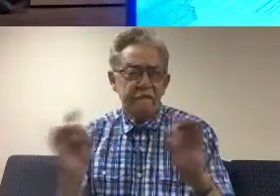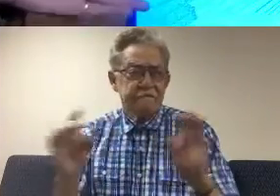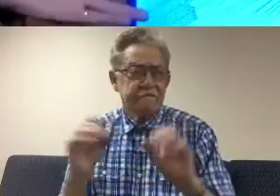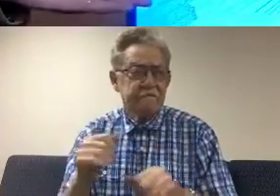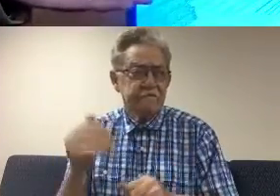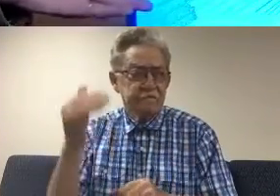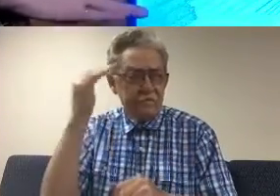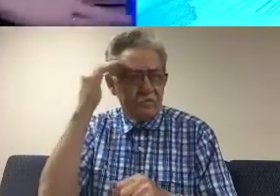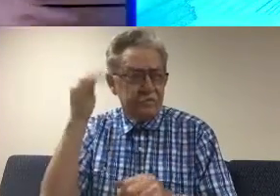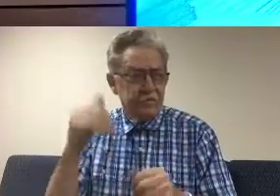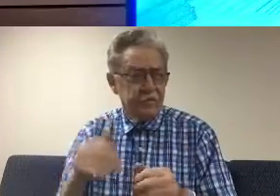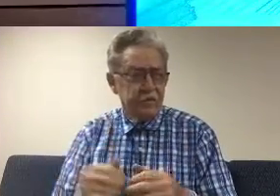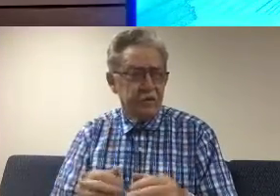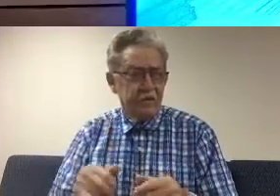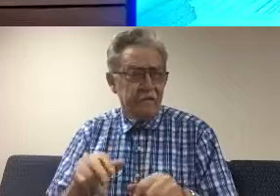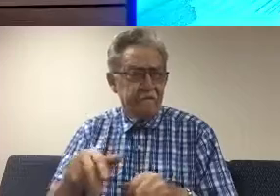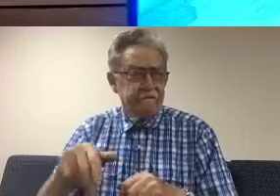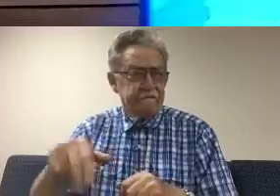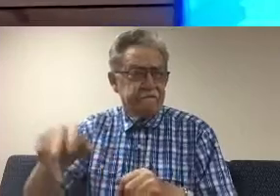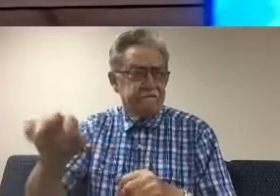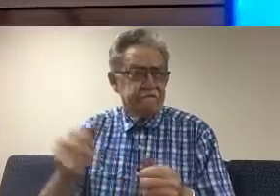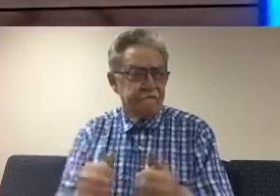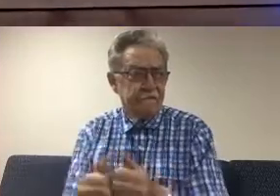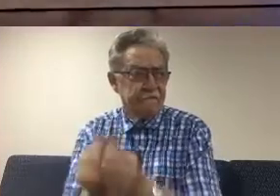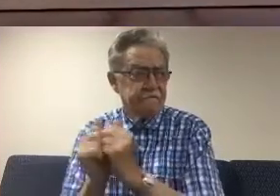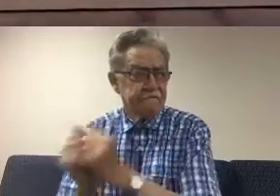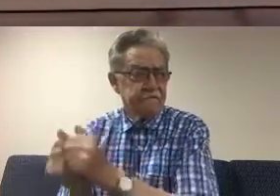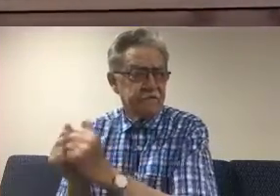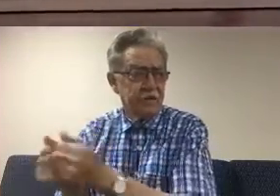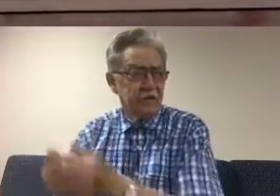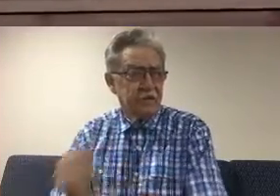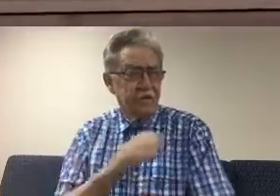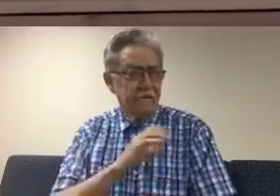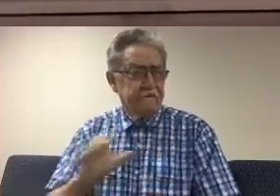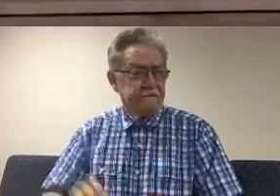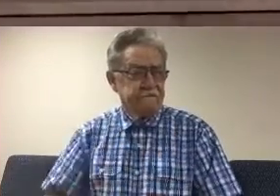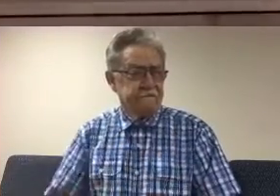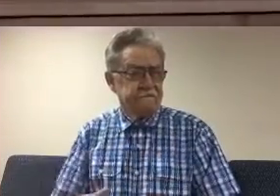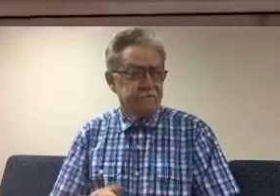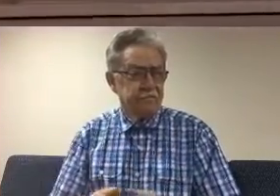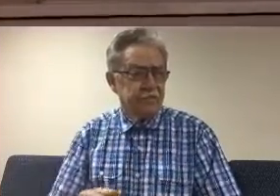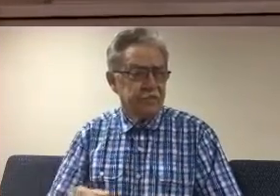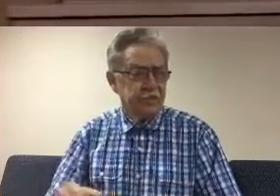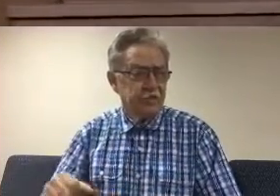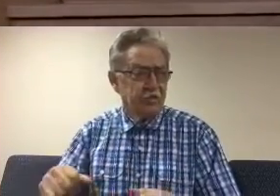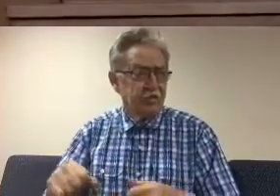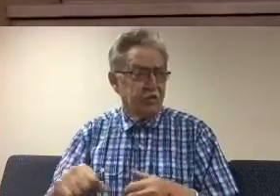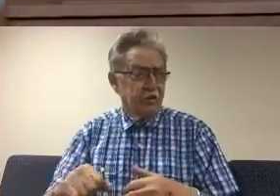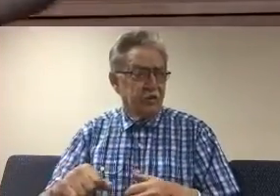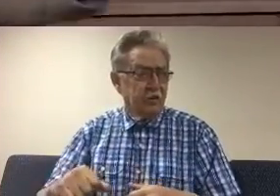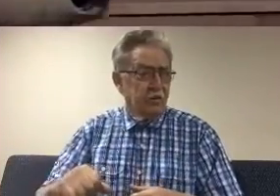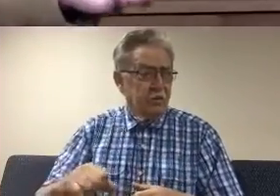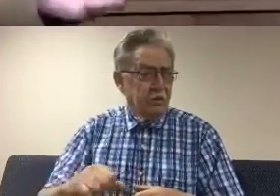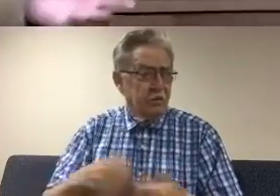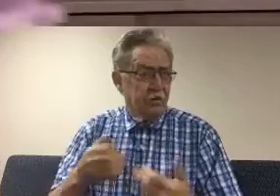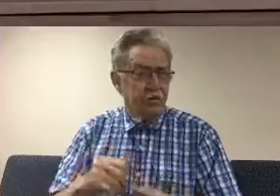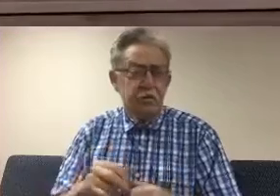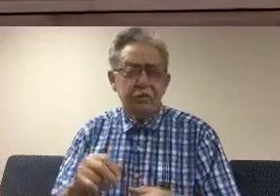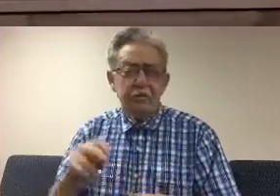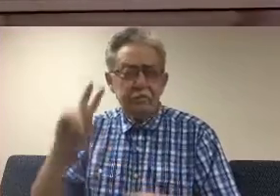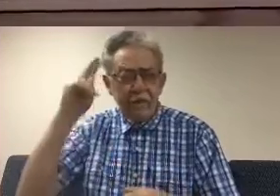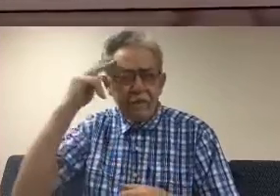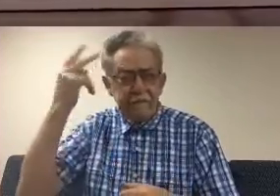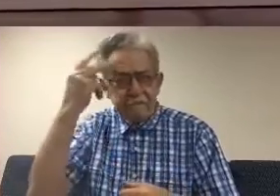was their walking with Christ and the selfishness and the arrogance and the misunderstandings